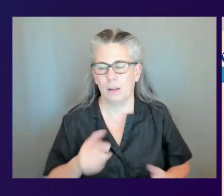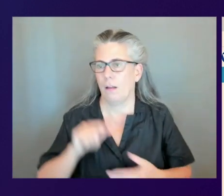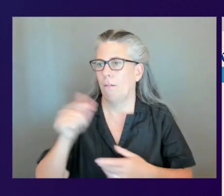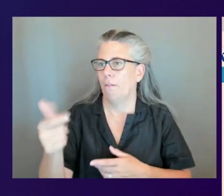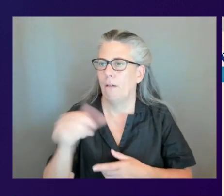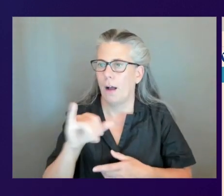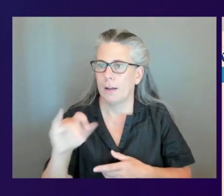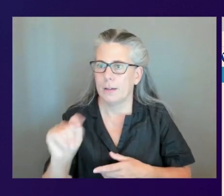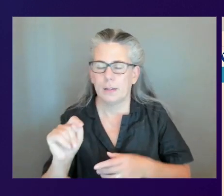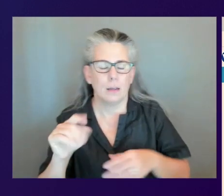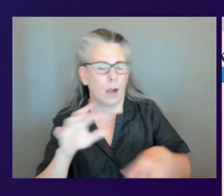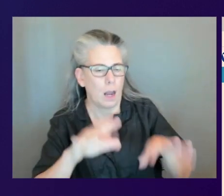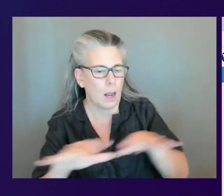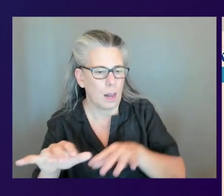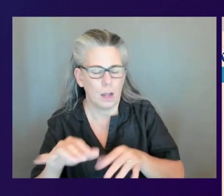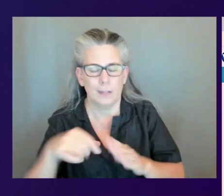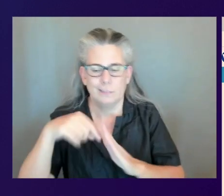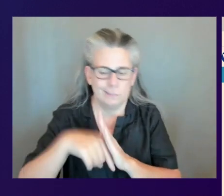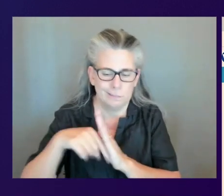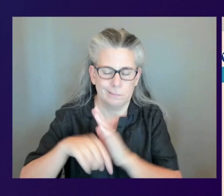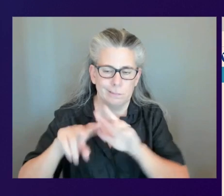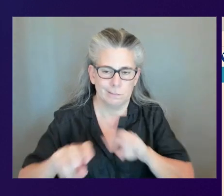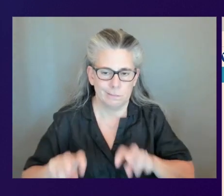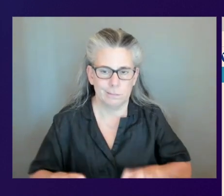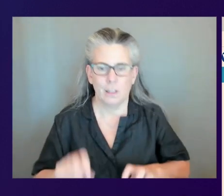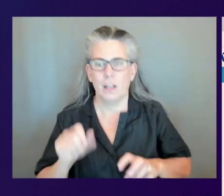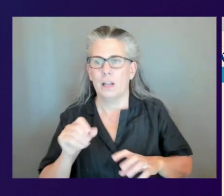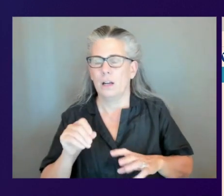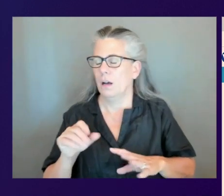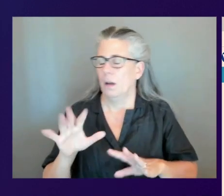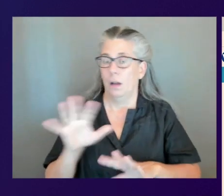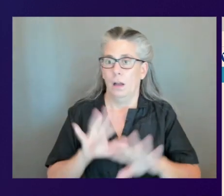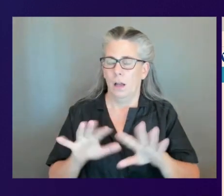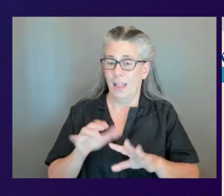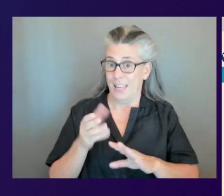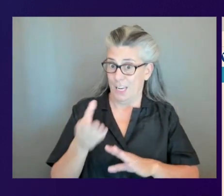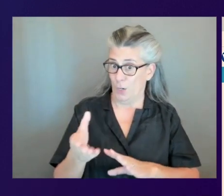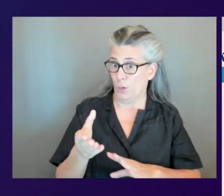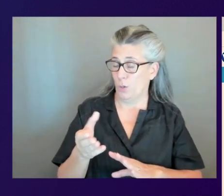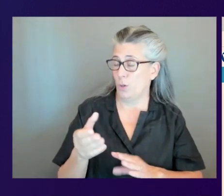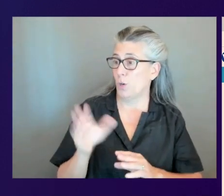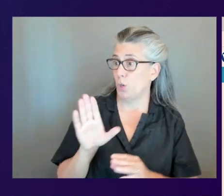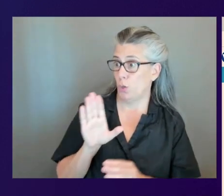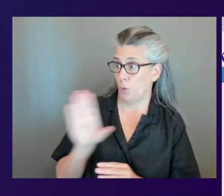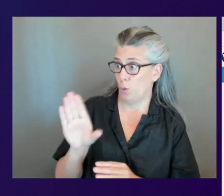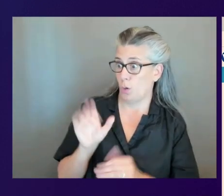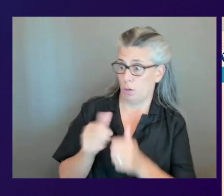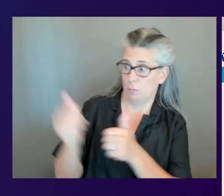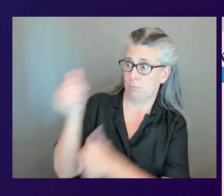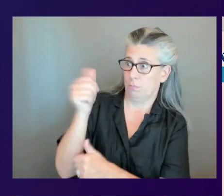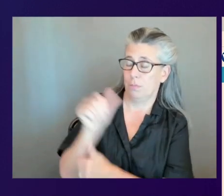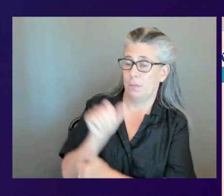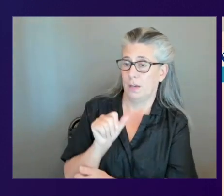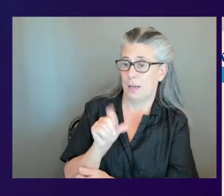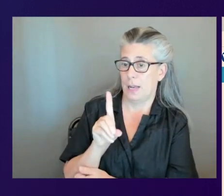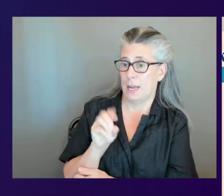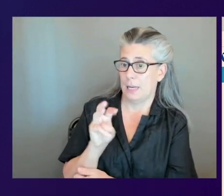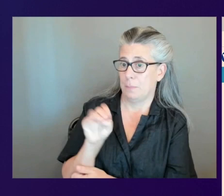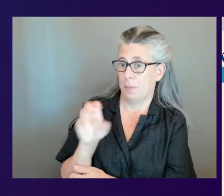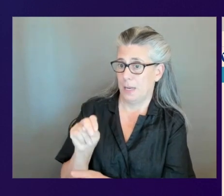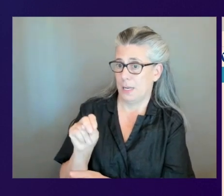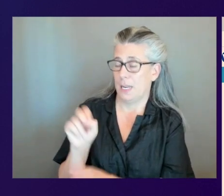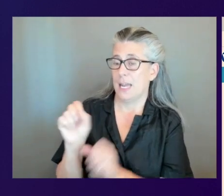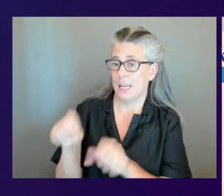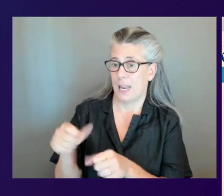deep. And what we have here is your admin can just go in and see everything that's happening. I'm trying to help you out.